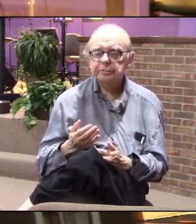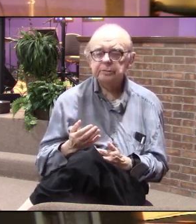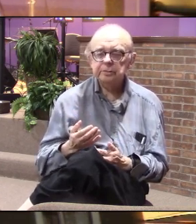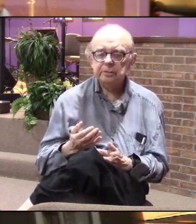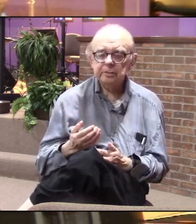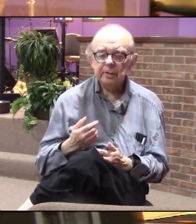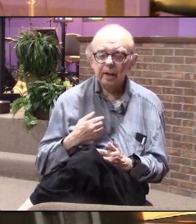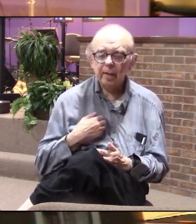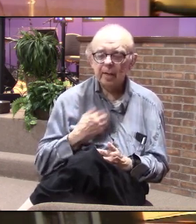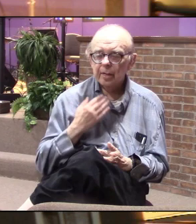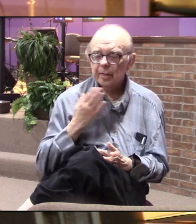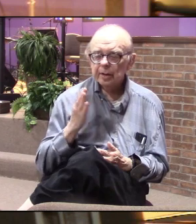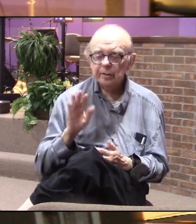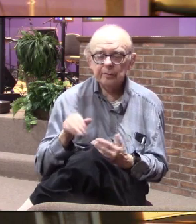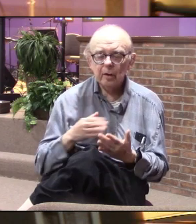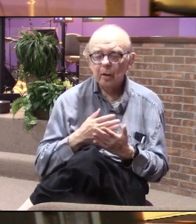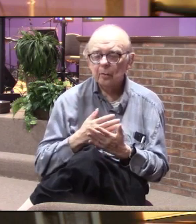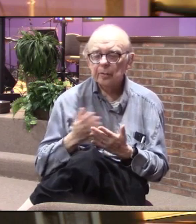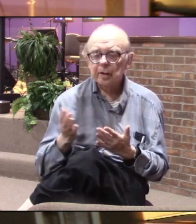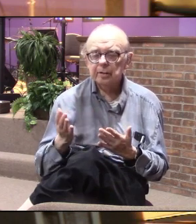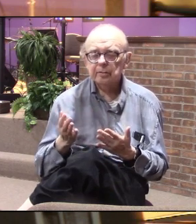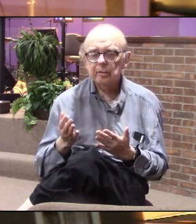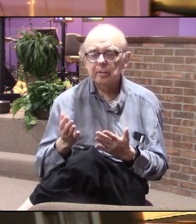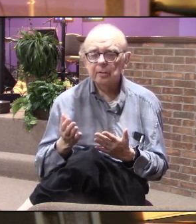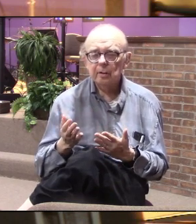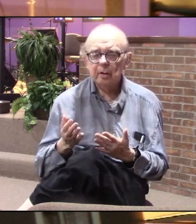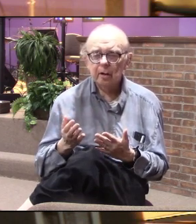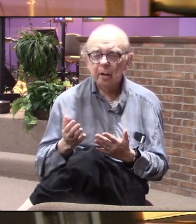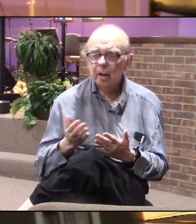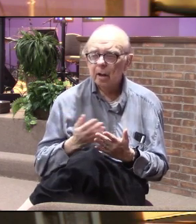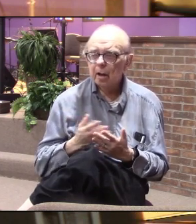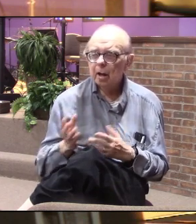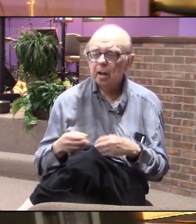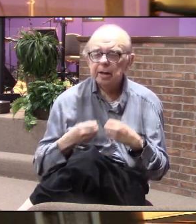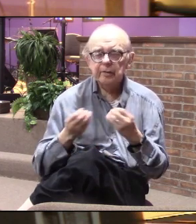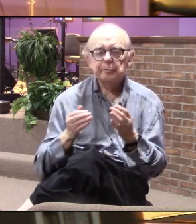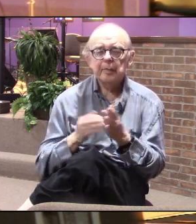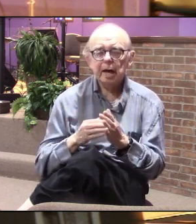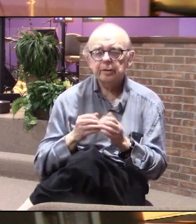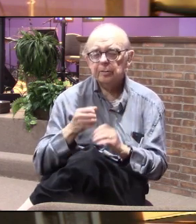I thank you for all things. Through giving back to God.